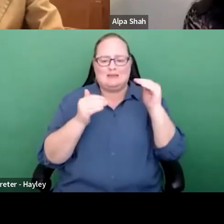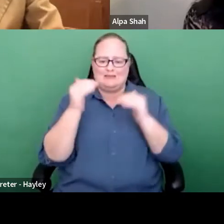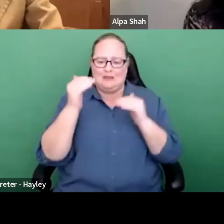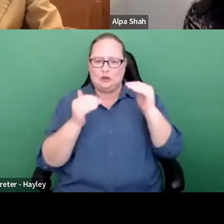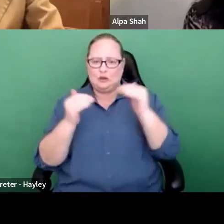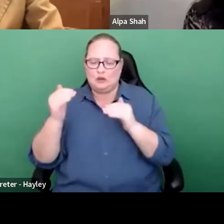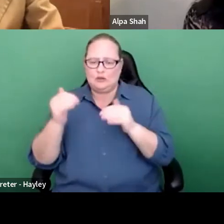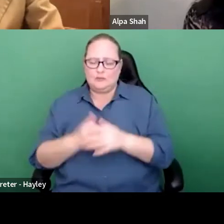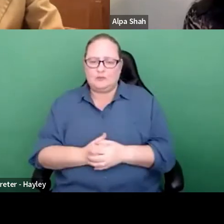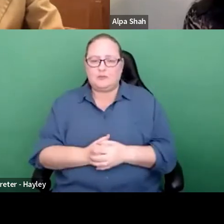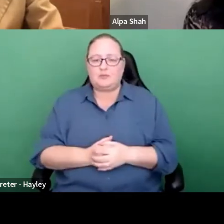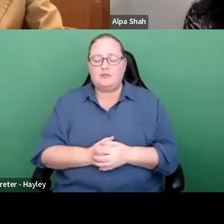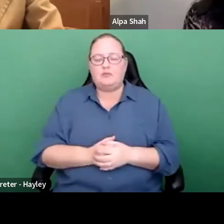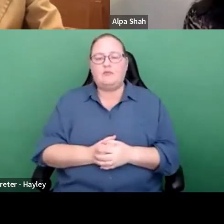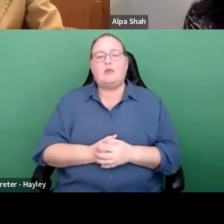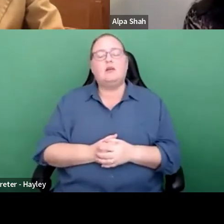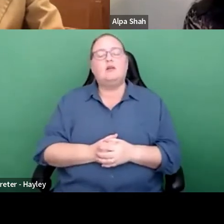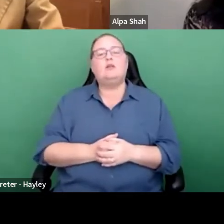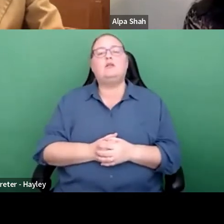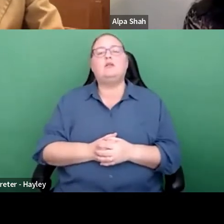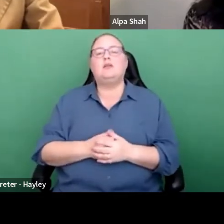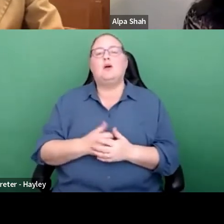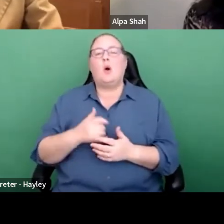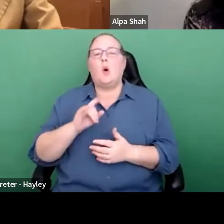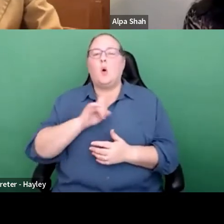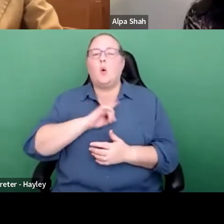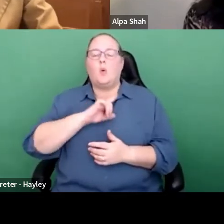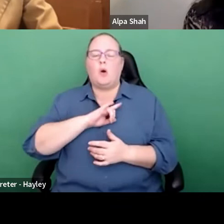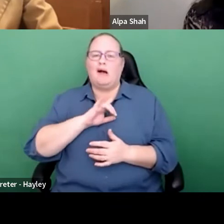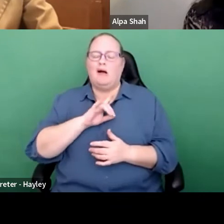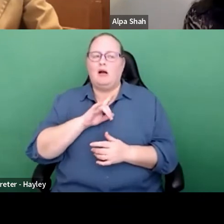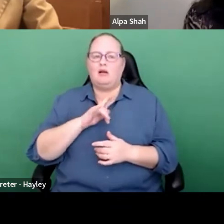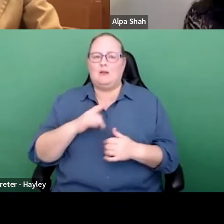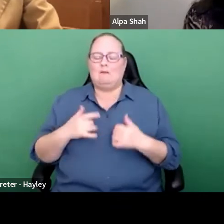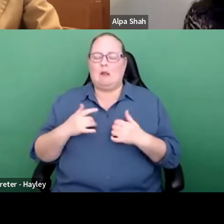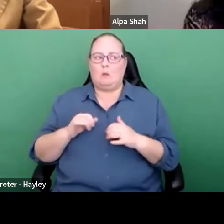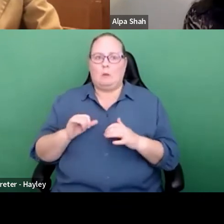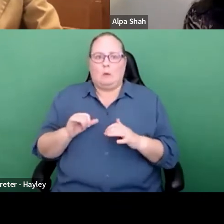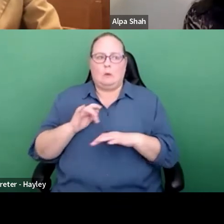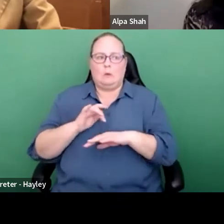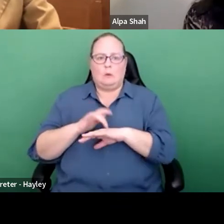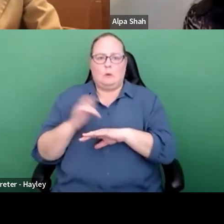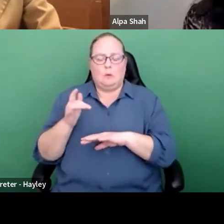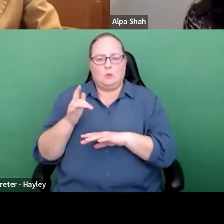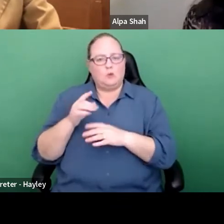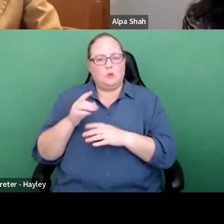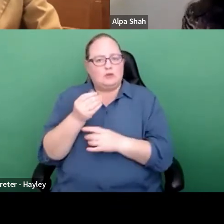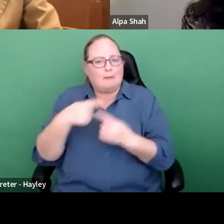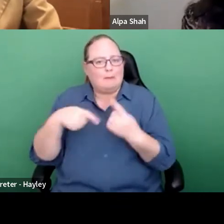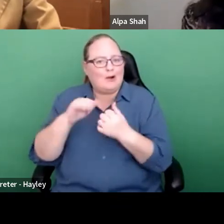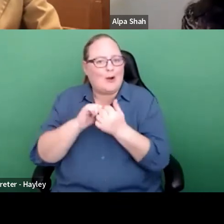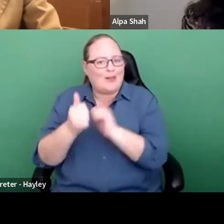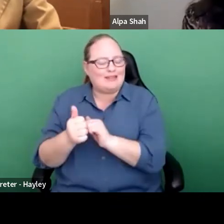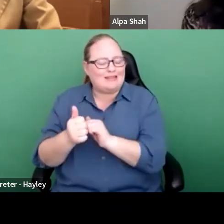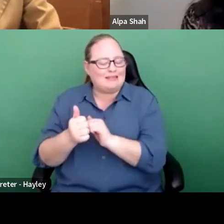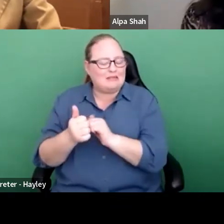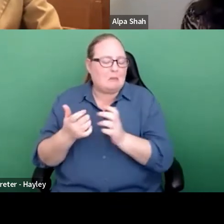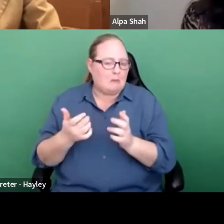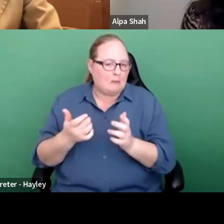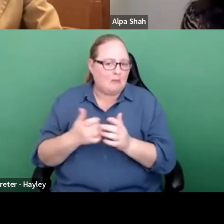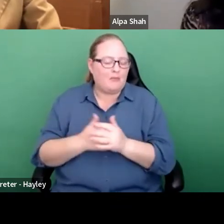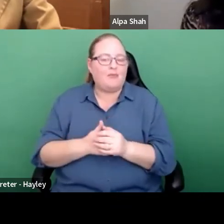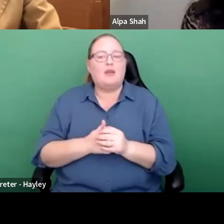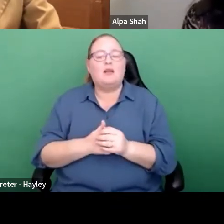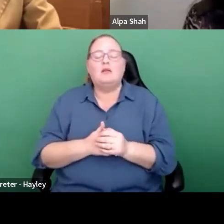about why these suggestions might be so provocative to some of my former colleagues, and as a result, also quite difficult to